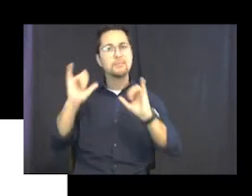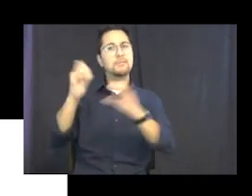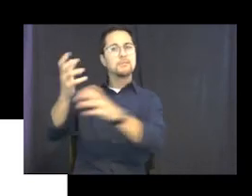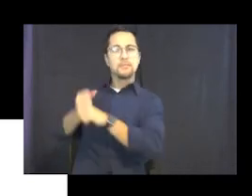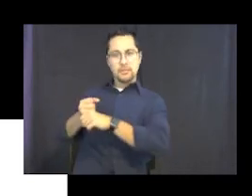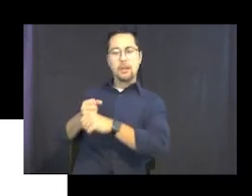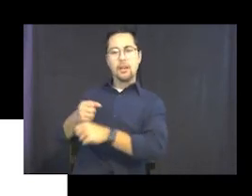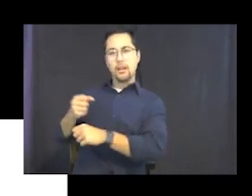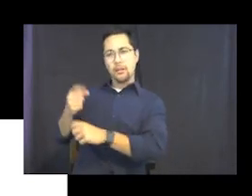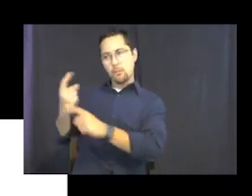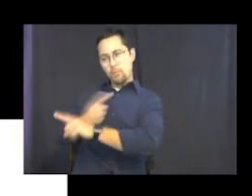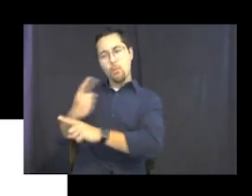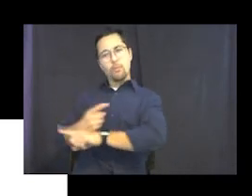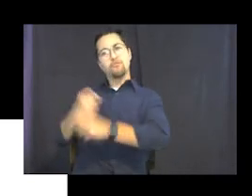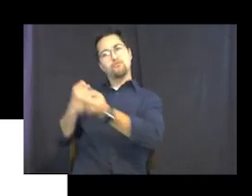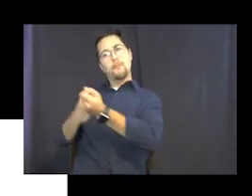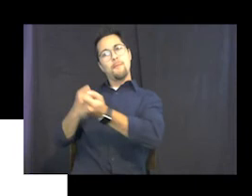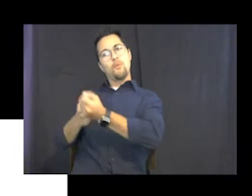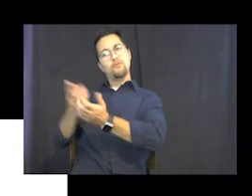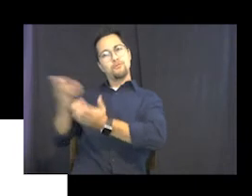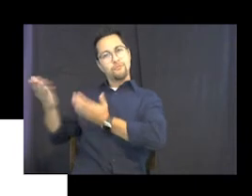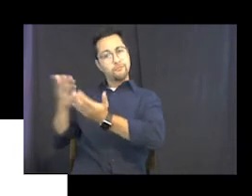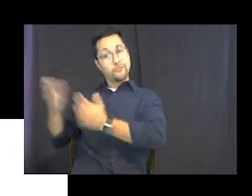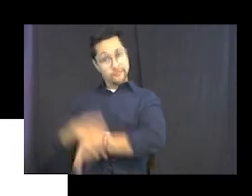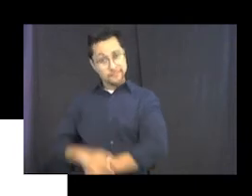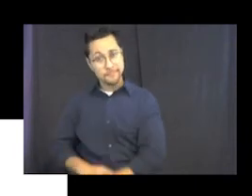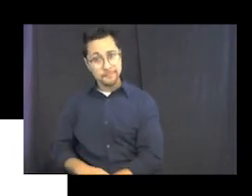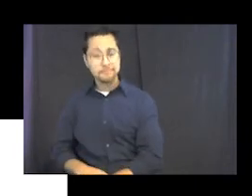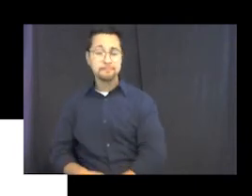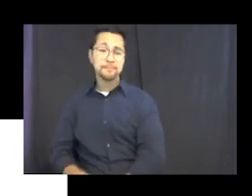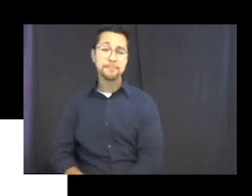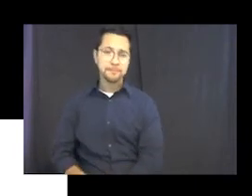receive the supports that you need.